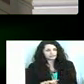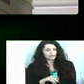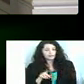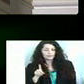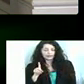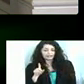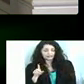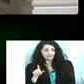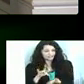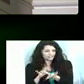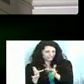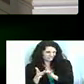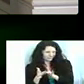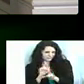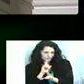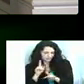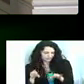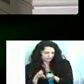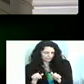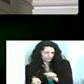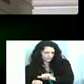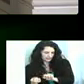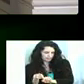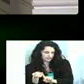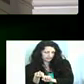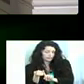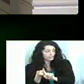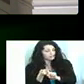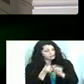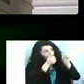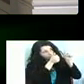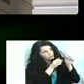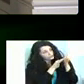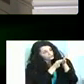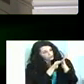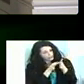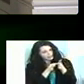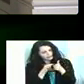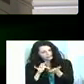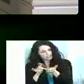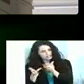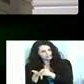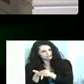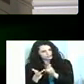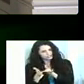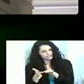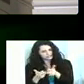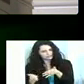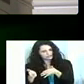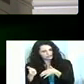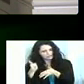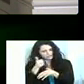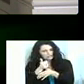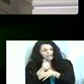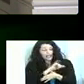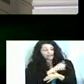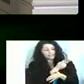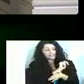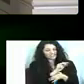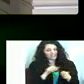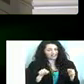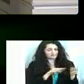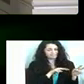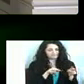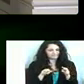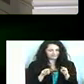actually did the baptizing. They had posted the score that Jesus was ahead, turning him and John into rivals in the eyes of the